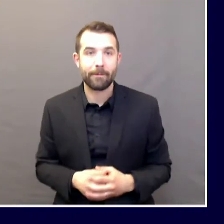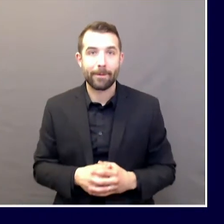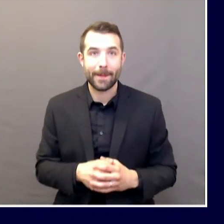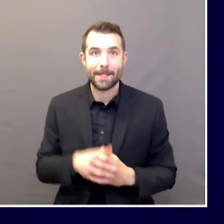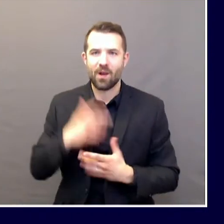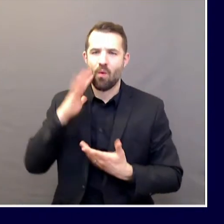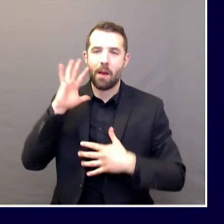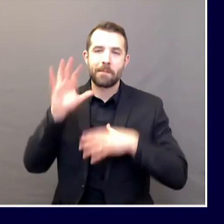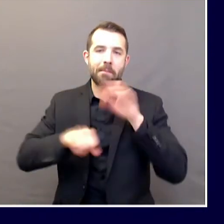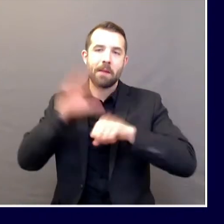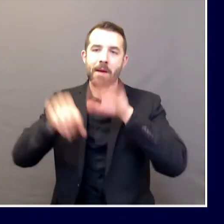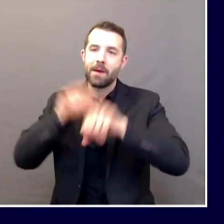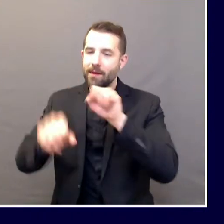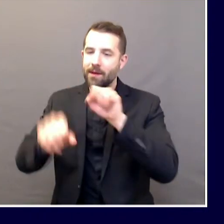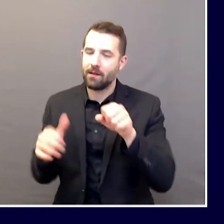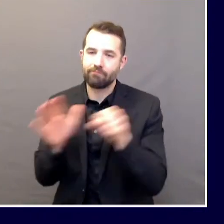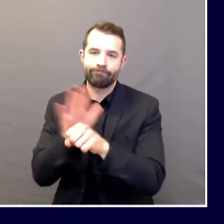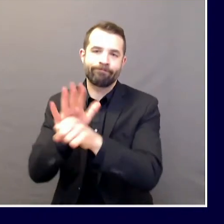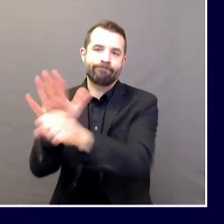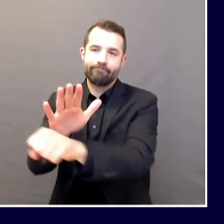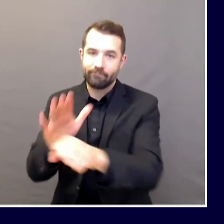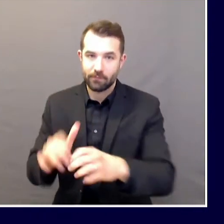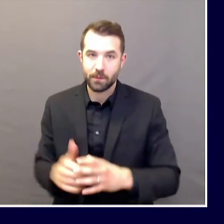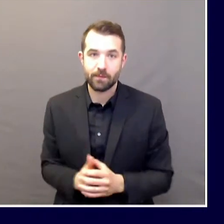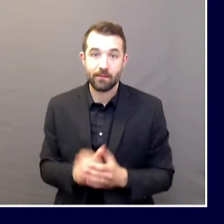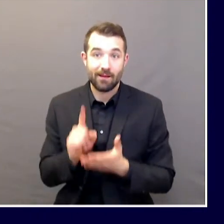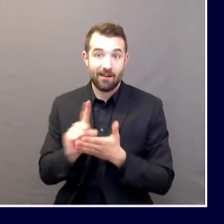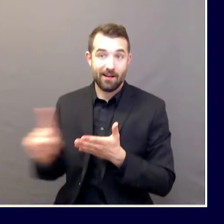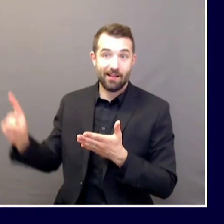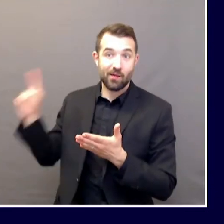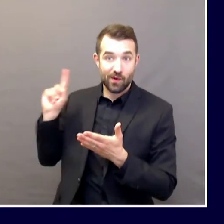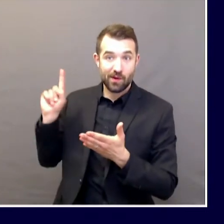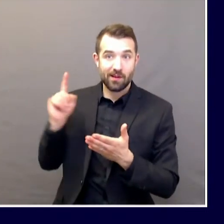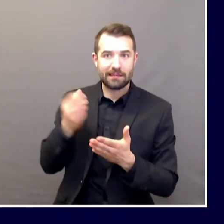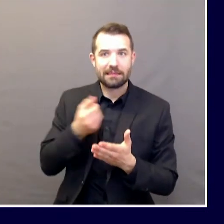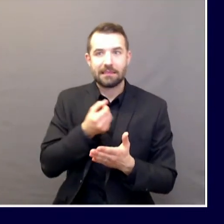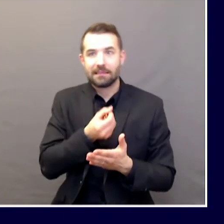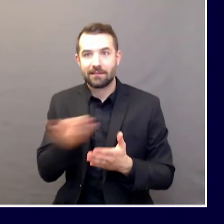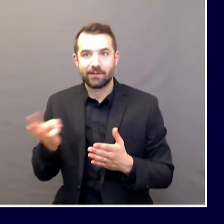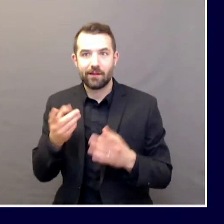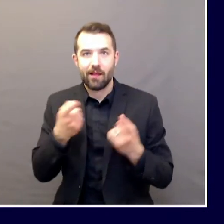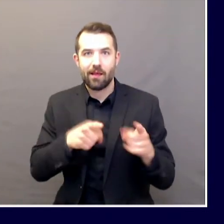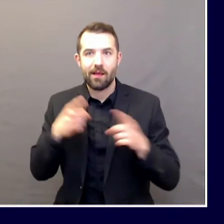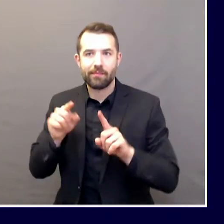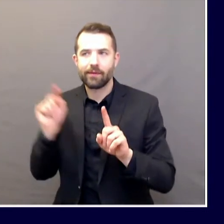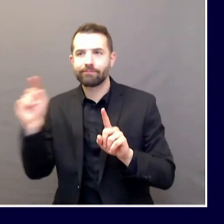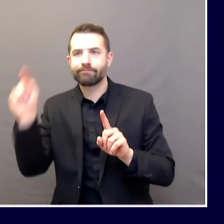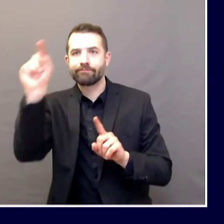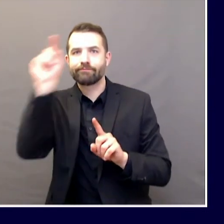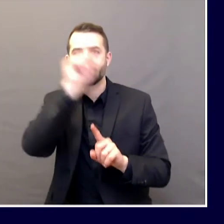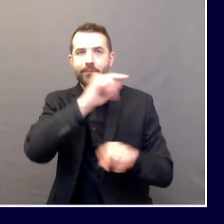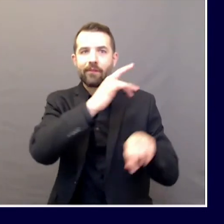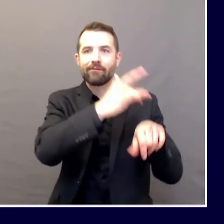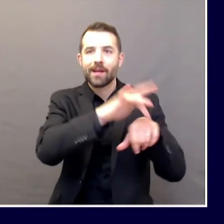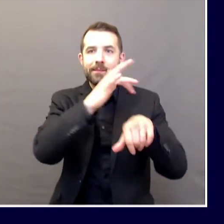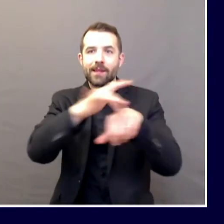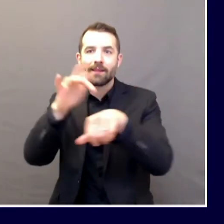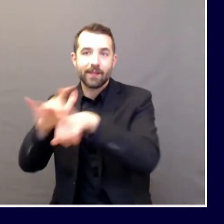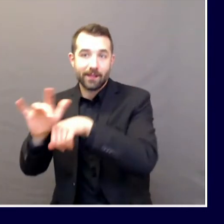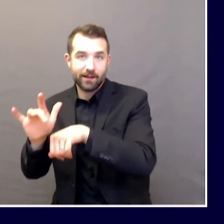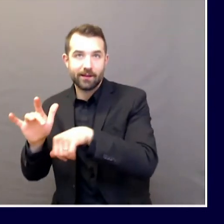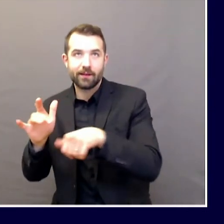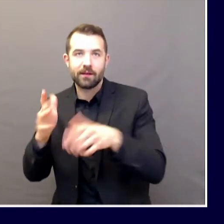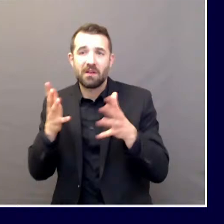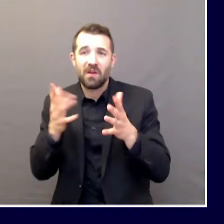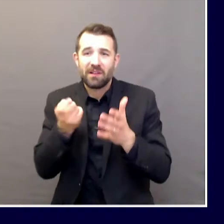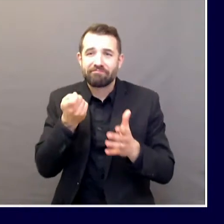have been a couple instances last week where there were a few sites that had slots that didn't get filled, with this new age category being